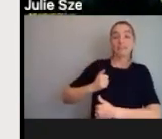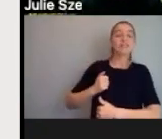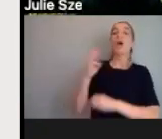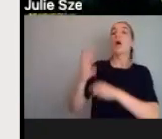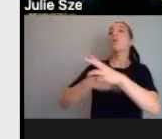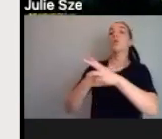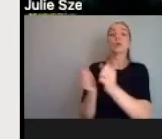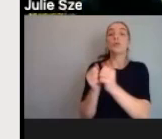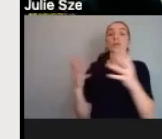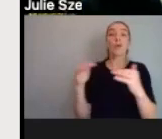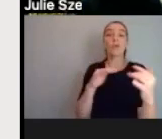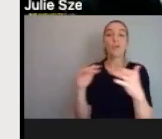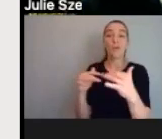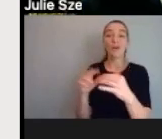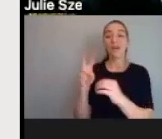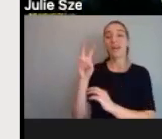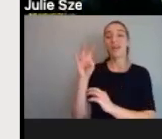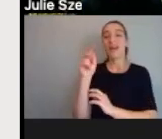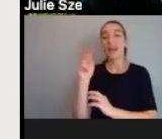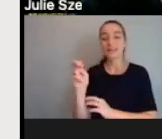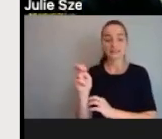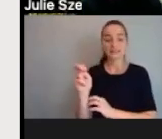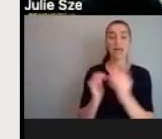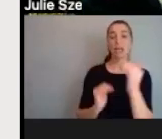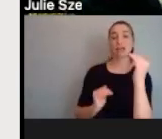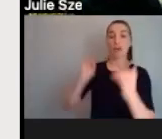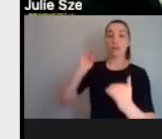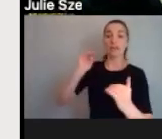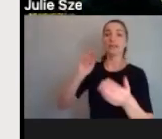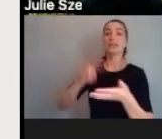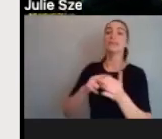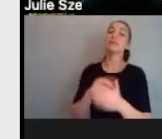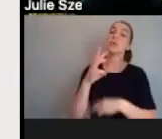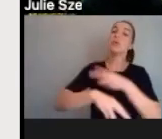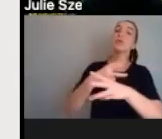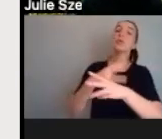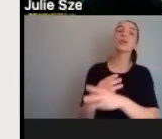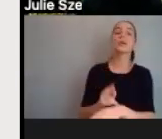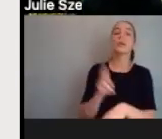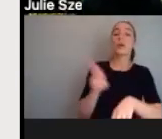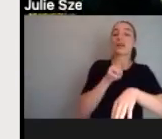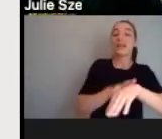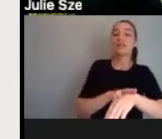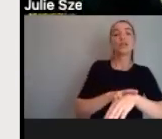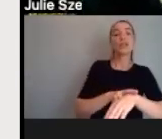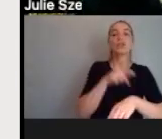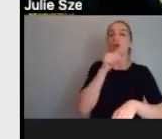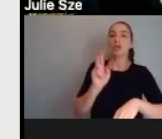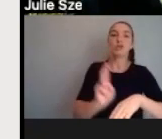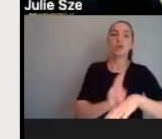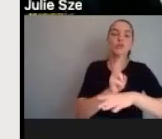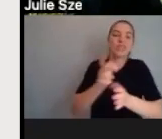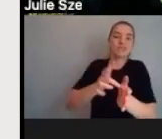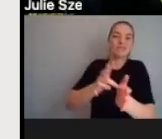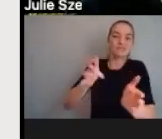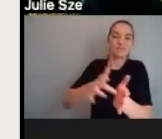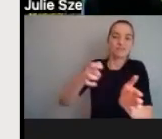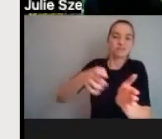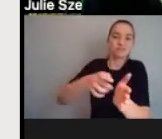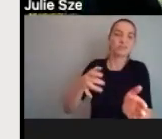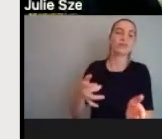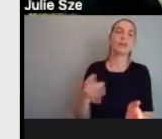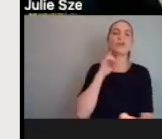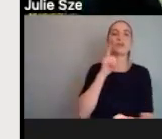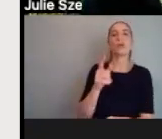and violence and domination. world where nature is abused and extracted through and beyond carbon are interlinking problems. A just